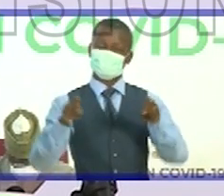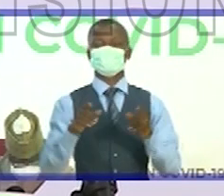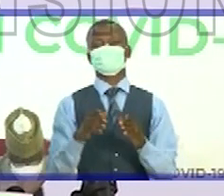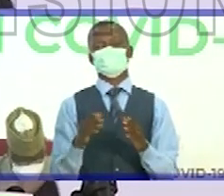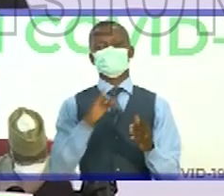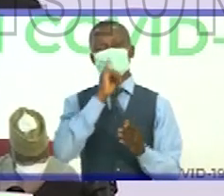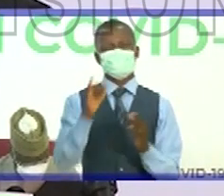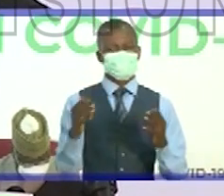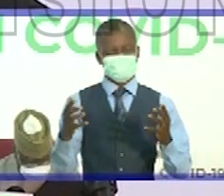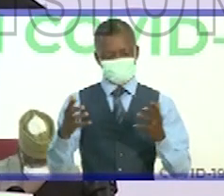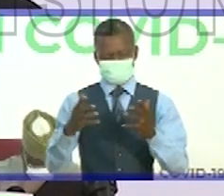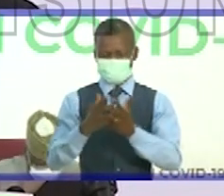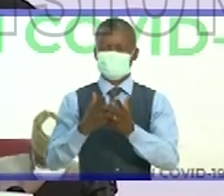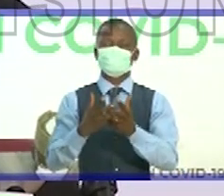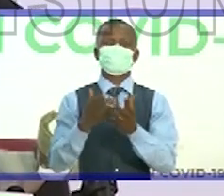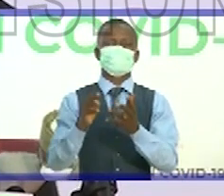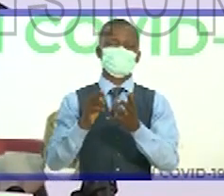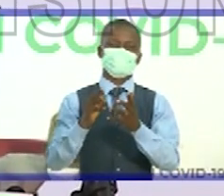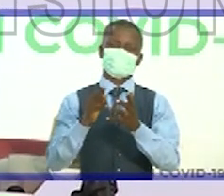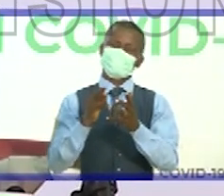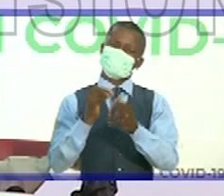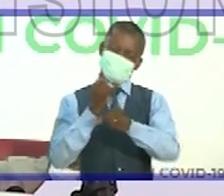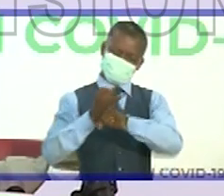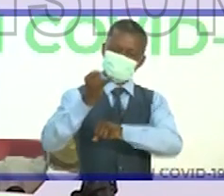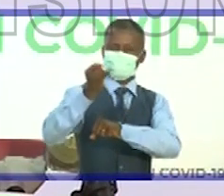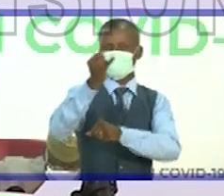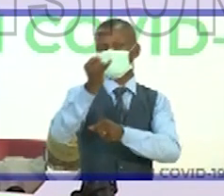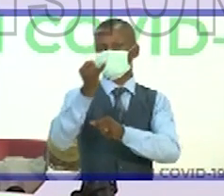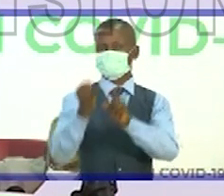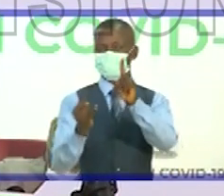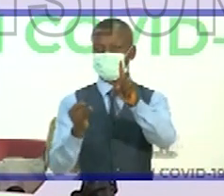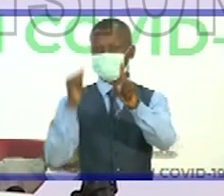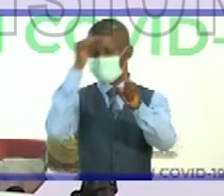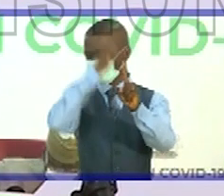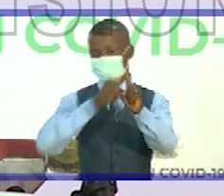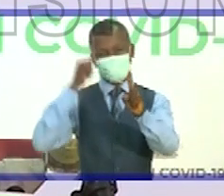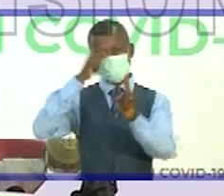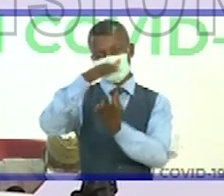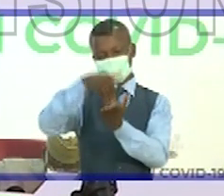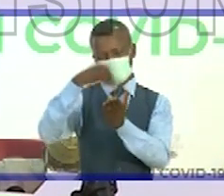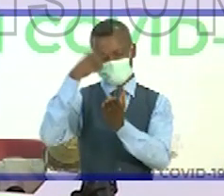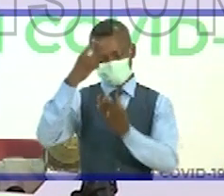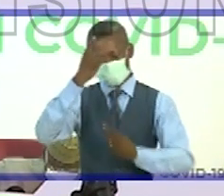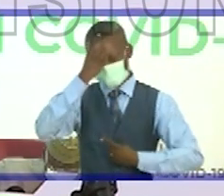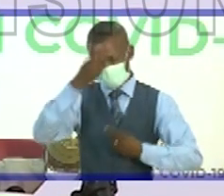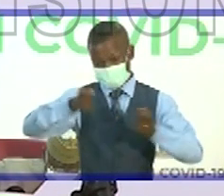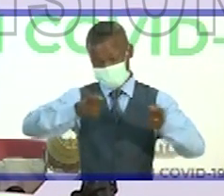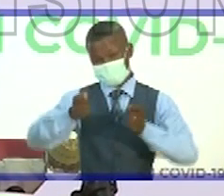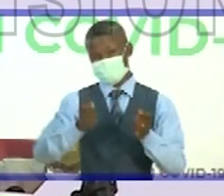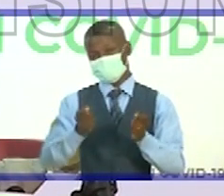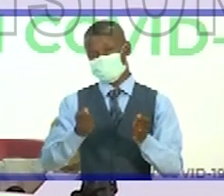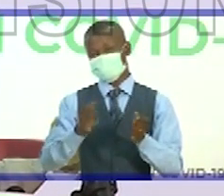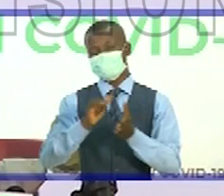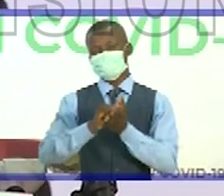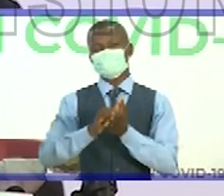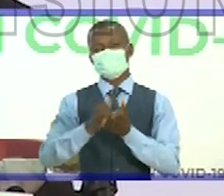few significant institutions. One is the Africa Center for Disease Control, that is doing